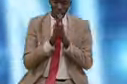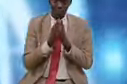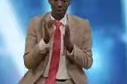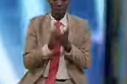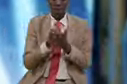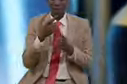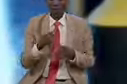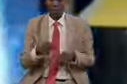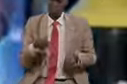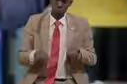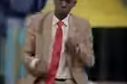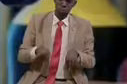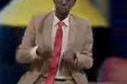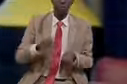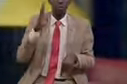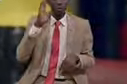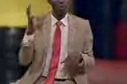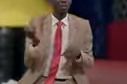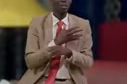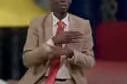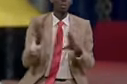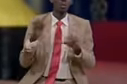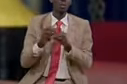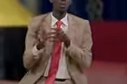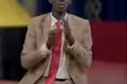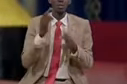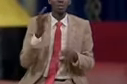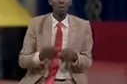will vanish away. And